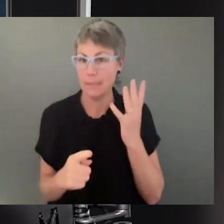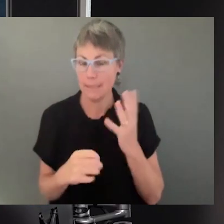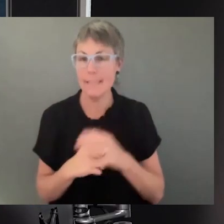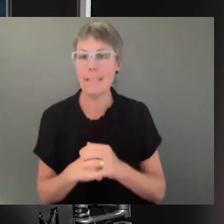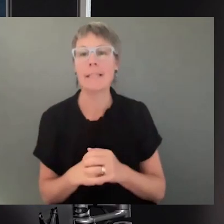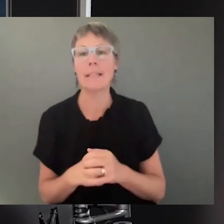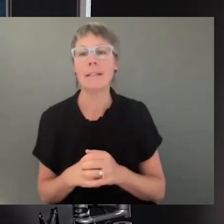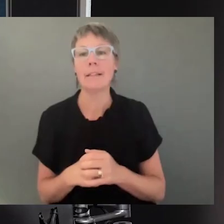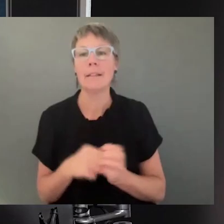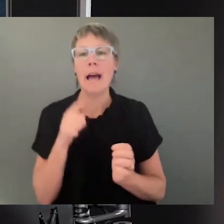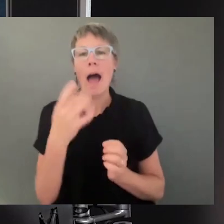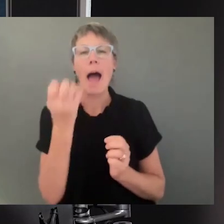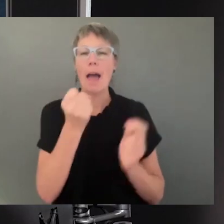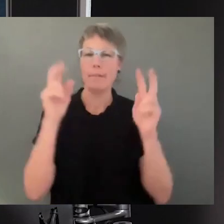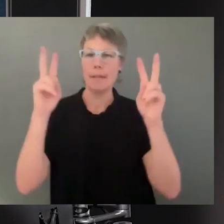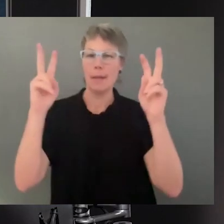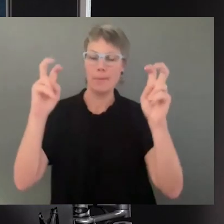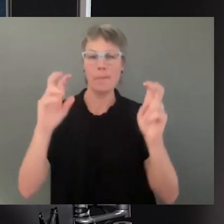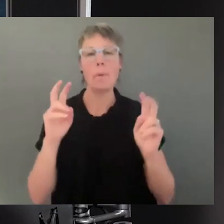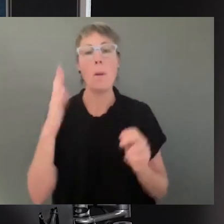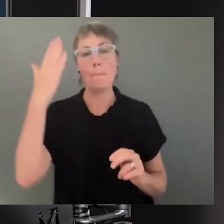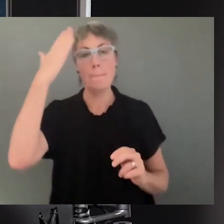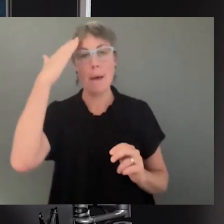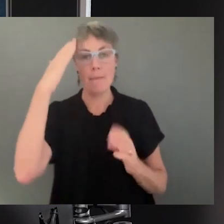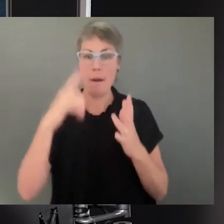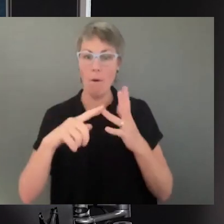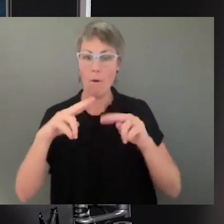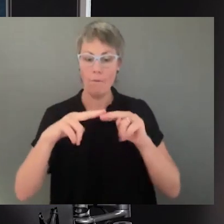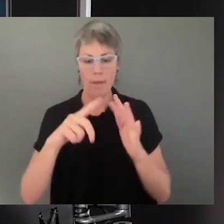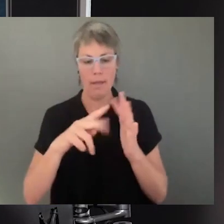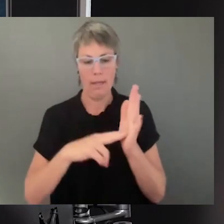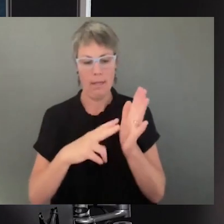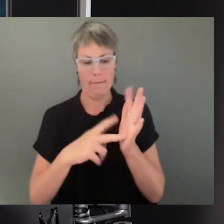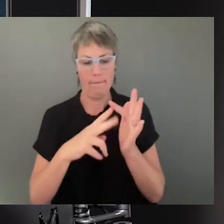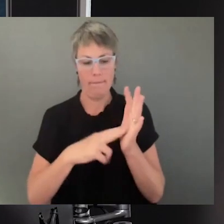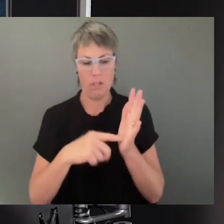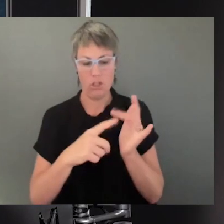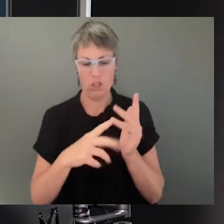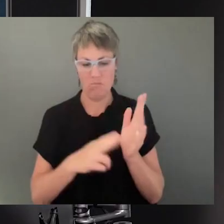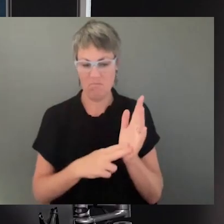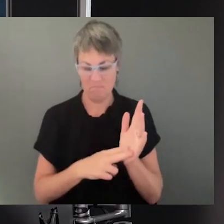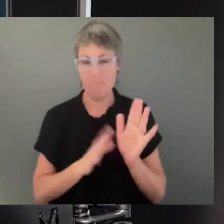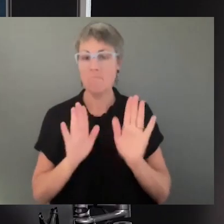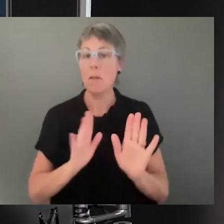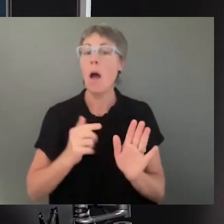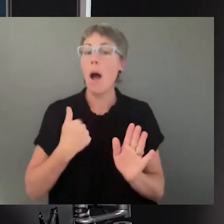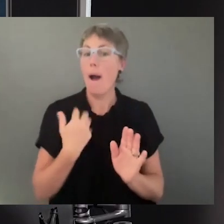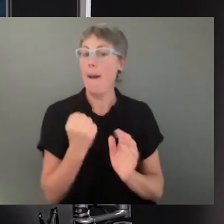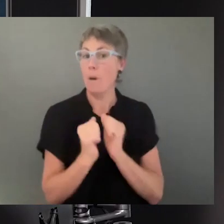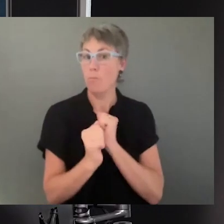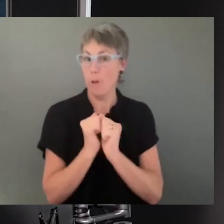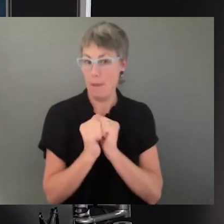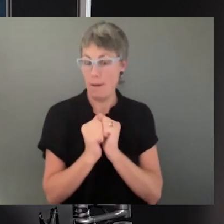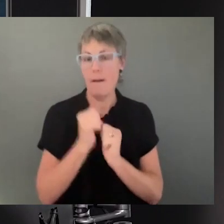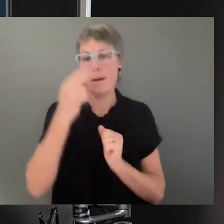something that I relate to a lot in my family. As many of you will know that I have a brother named Joel. He lives in Toowoomba. He